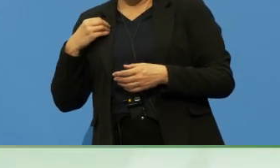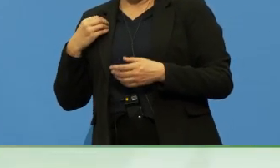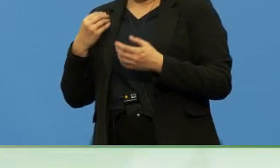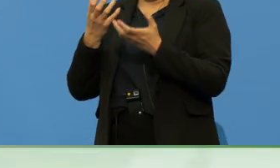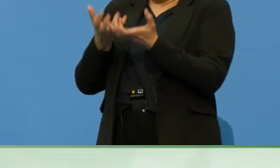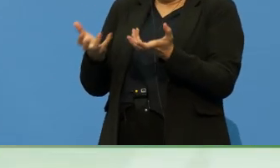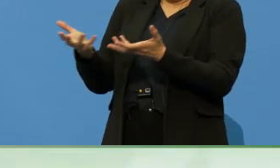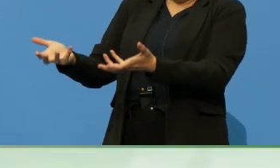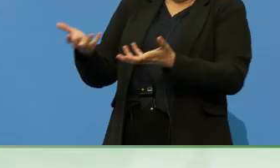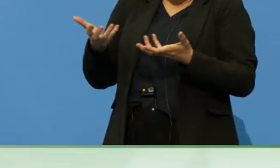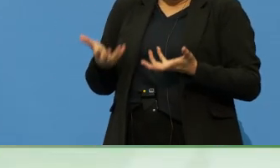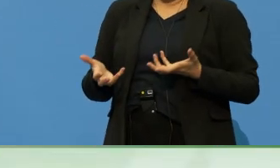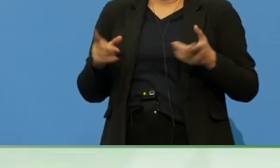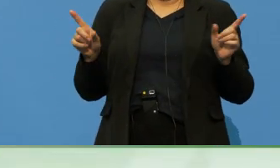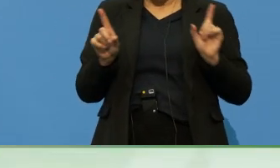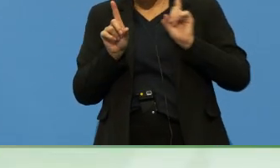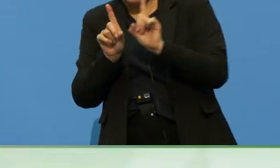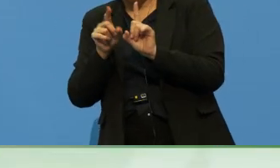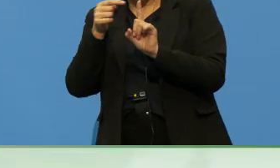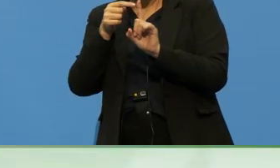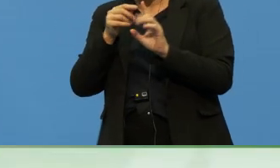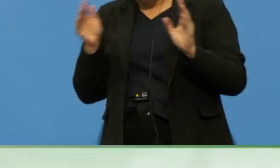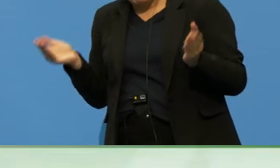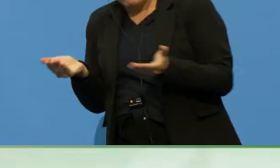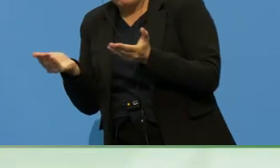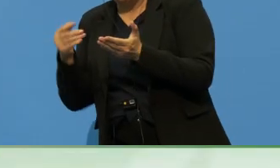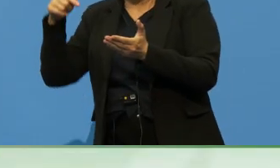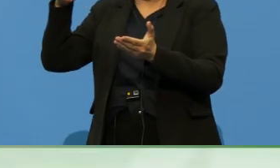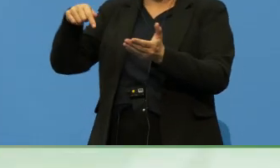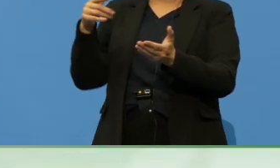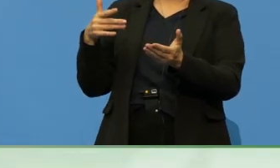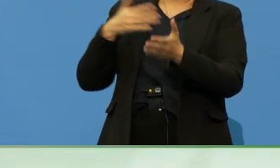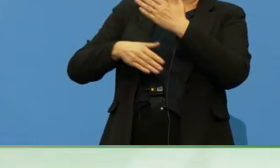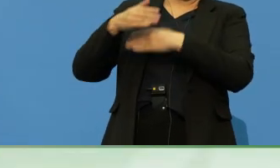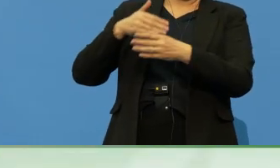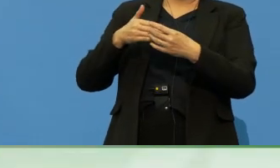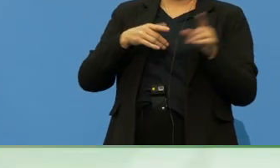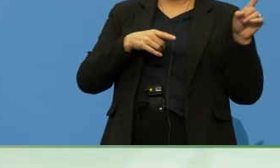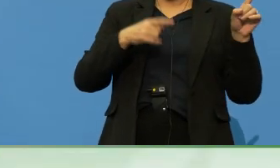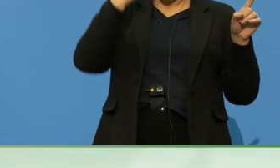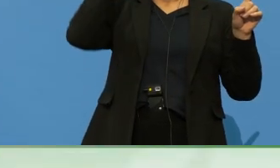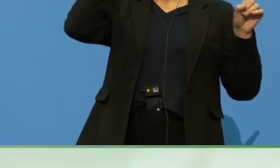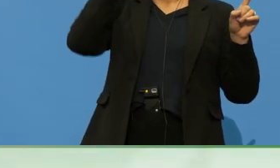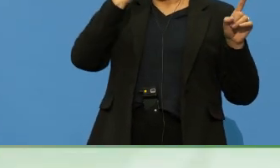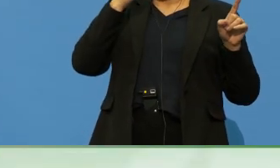with caregivers, etc., etc. And when we are just changing the perspective